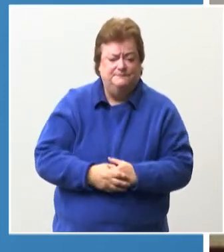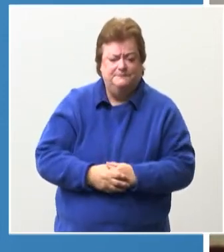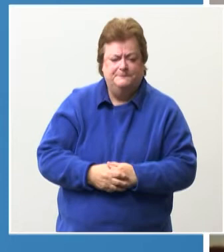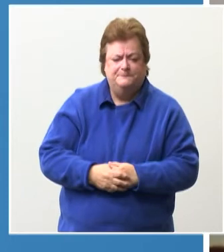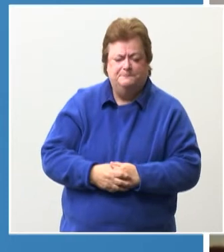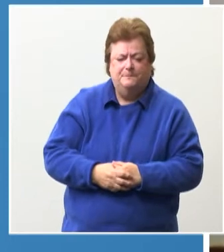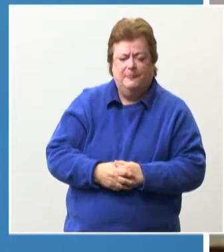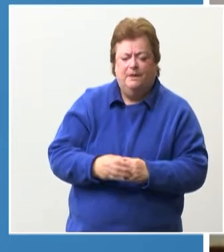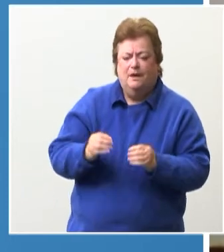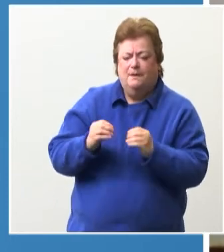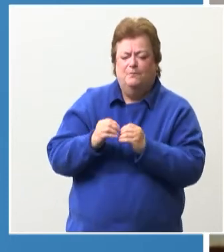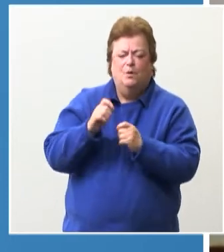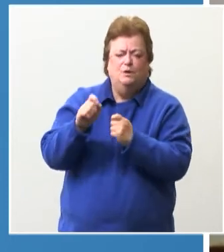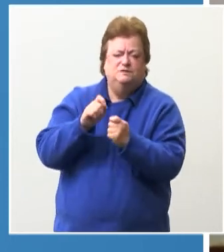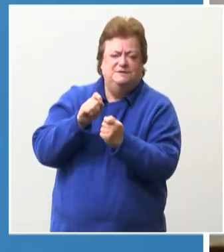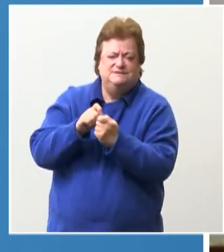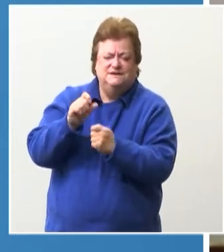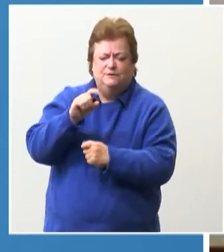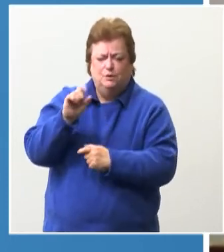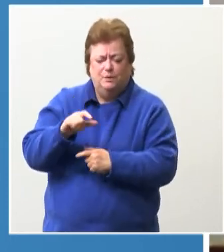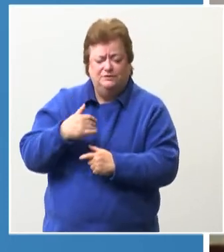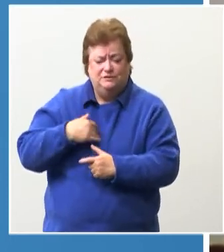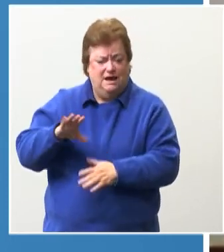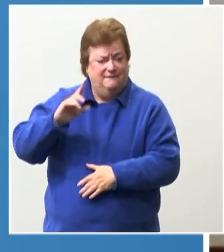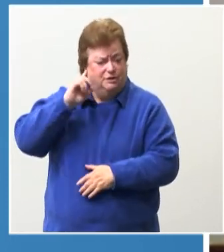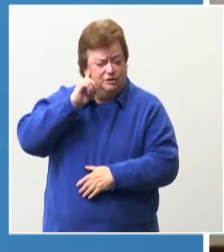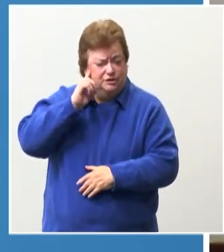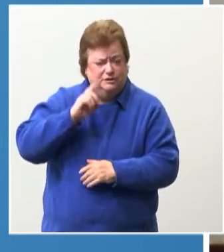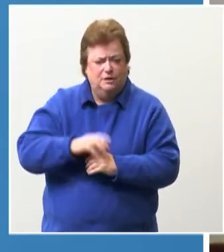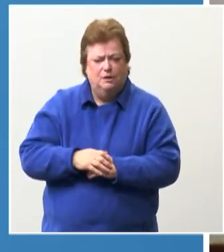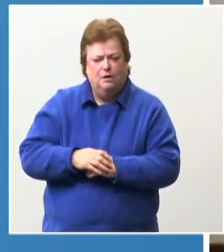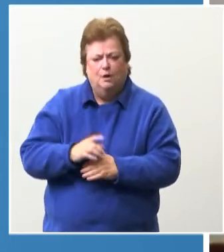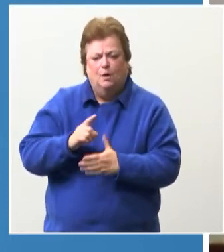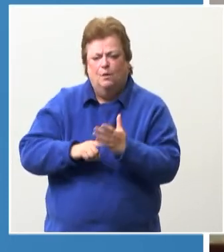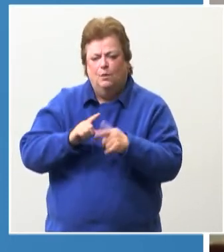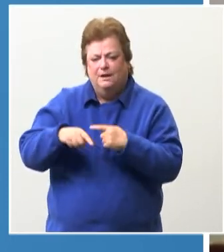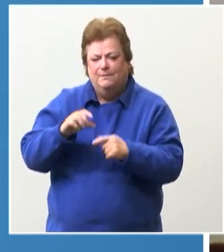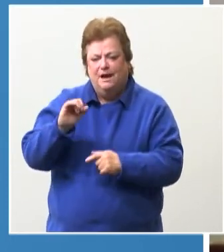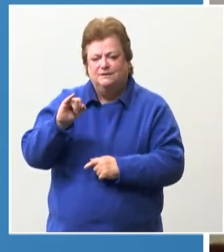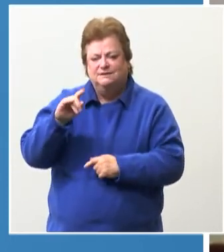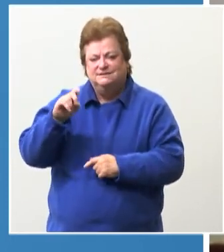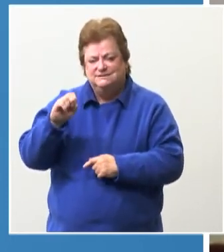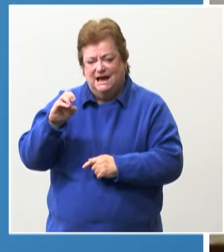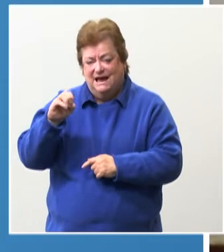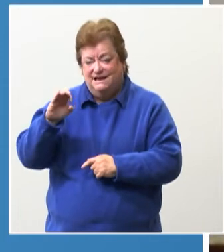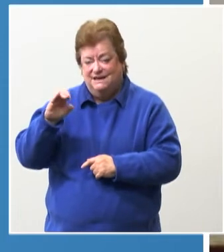More specific questions I've heard before are, well, what about the side effects?